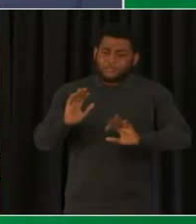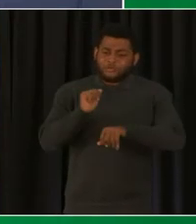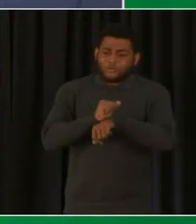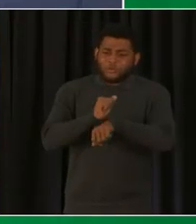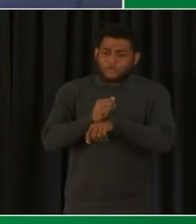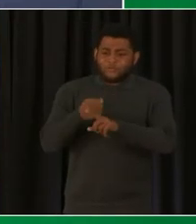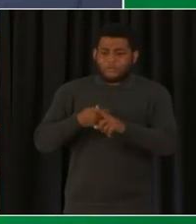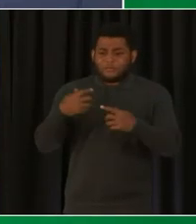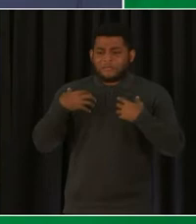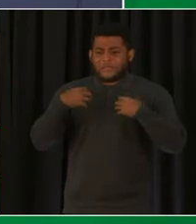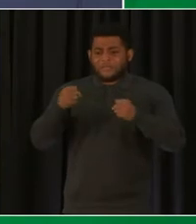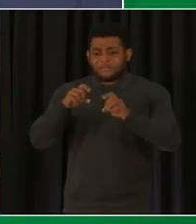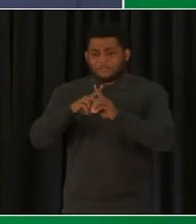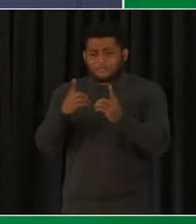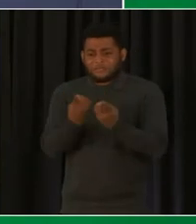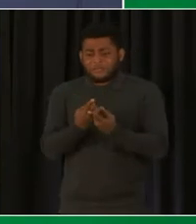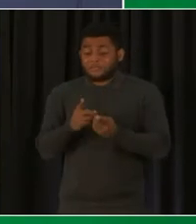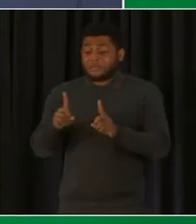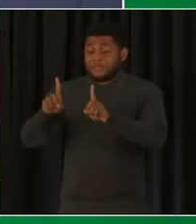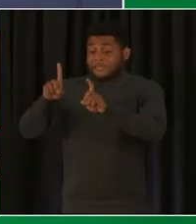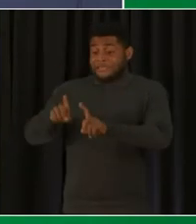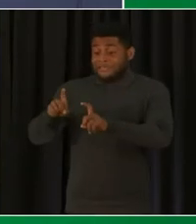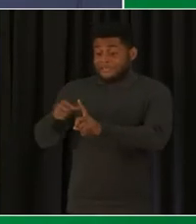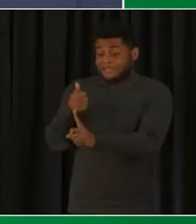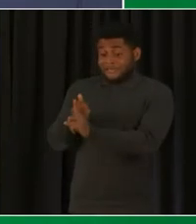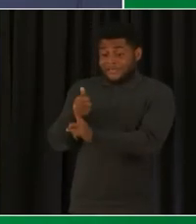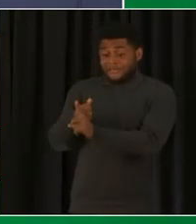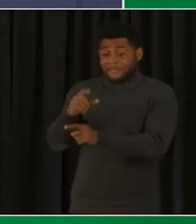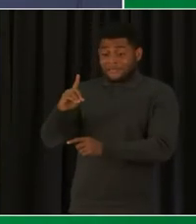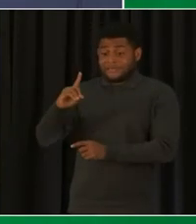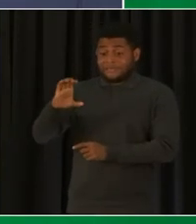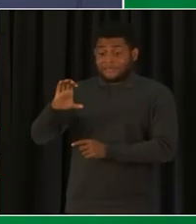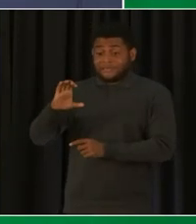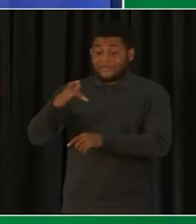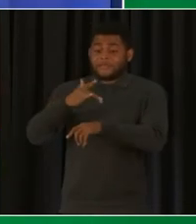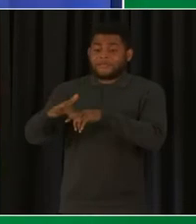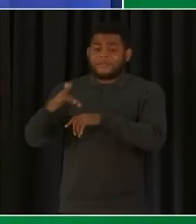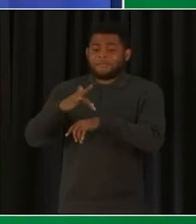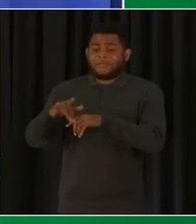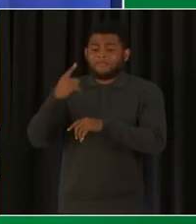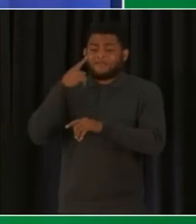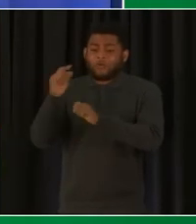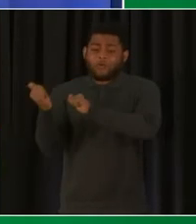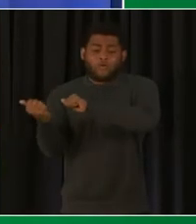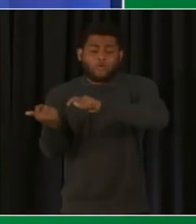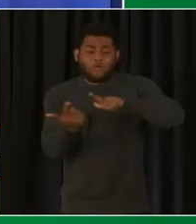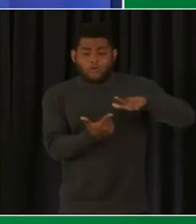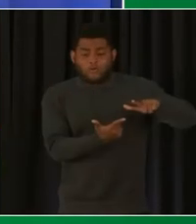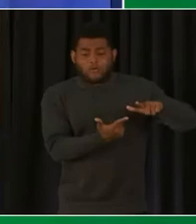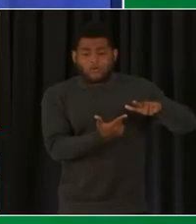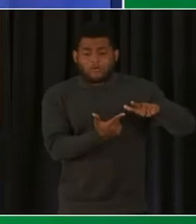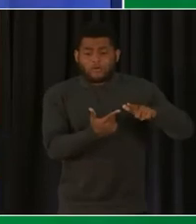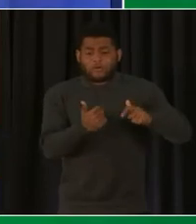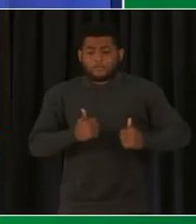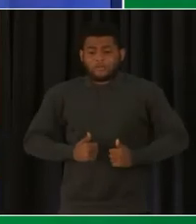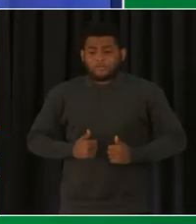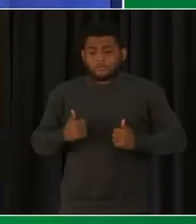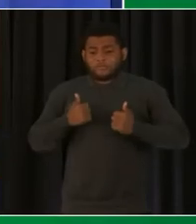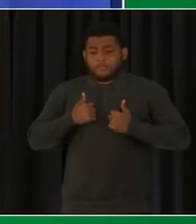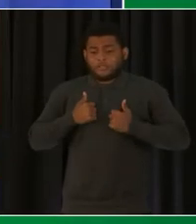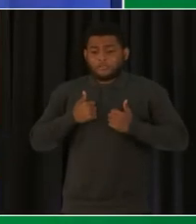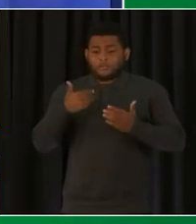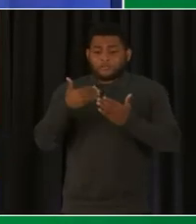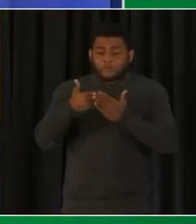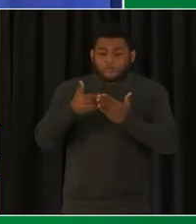department. Test Yourself DC is a program that is available across the city. Nearly all district residents are within a 20-minute